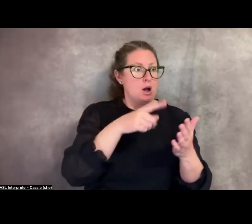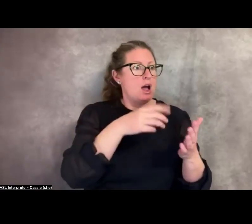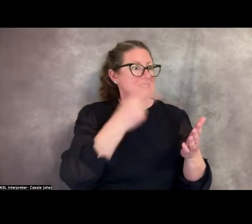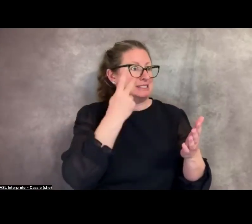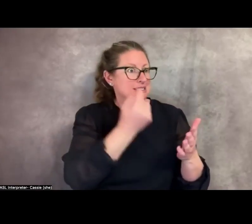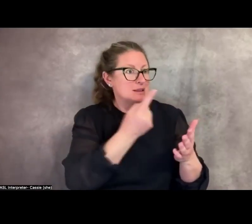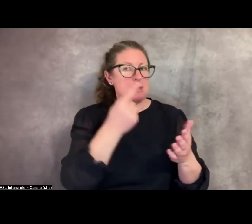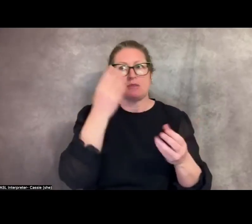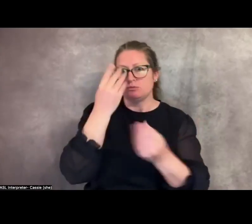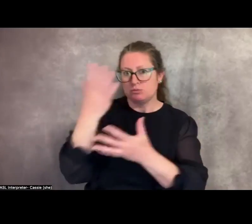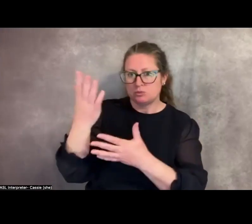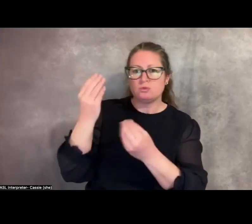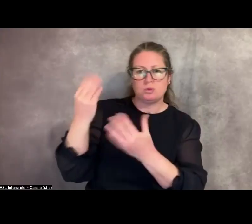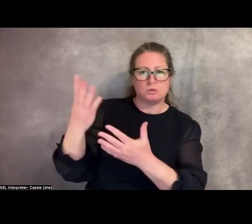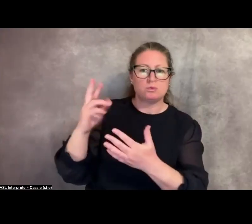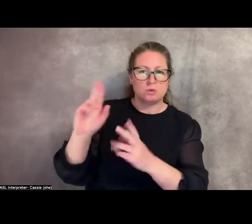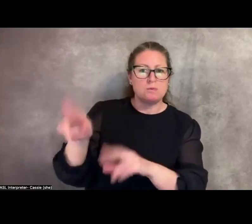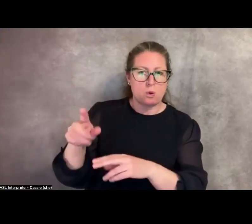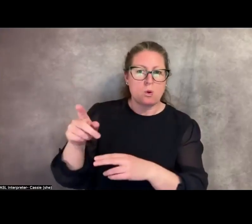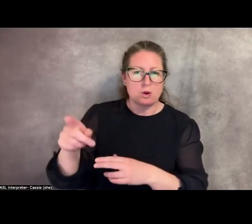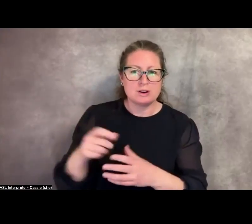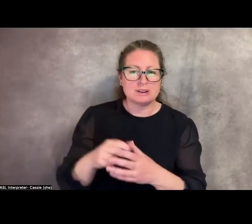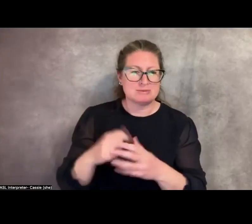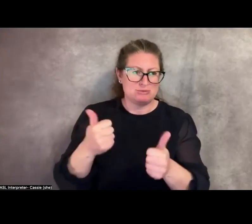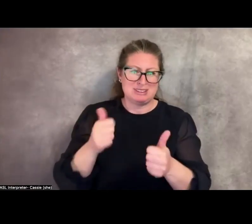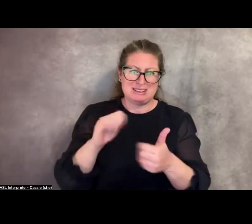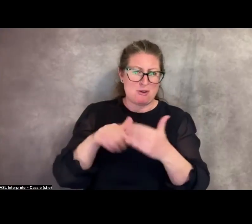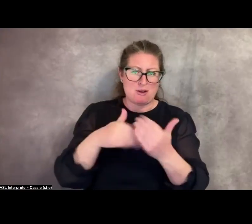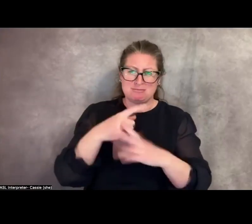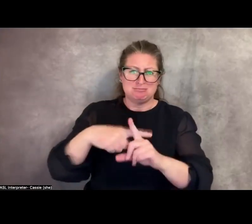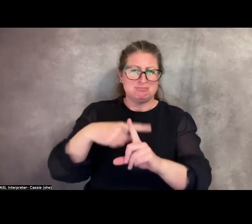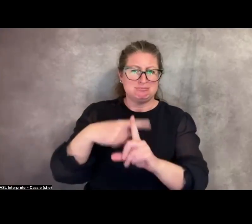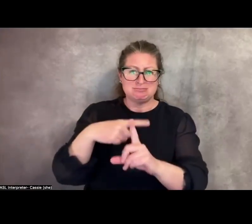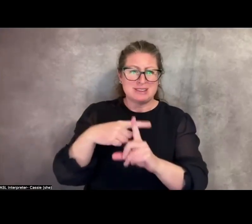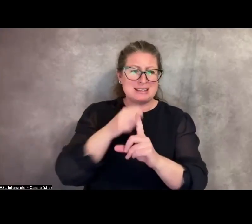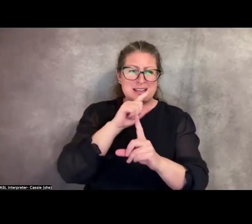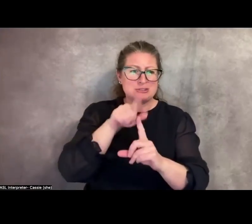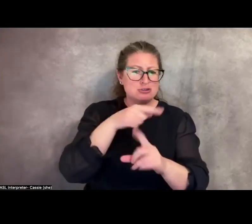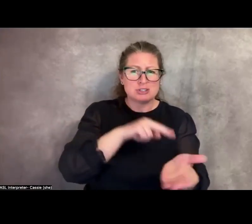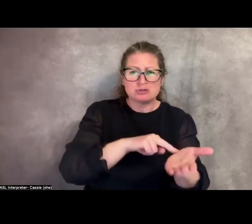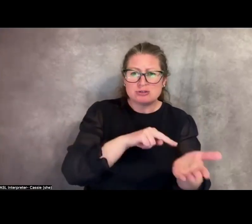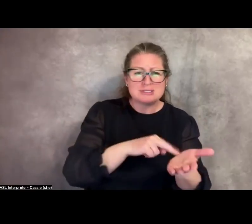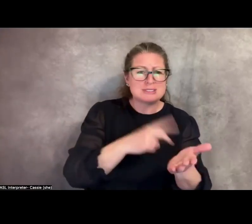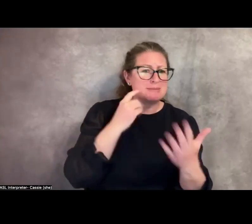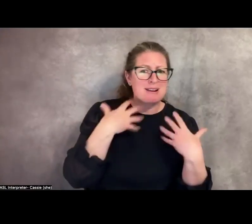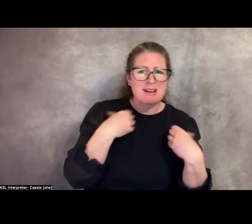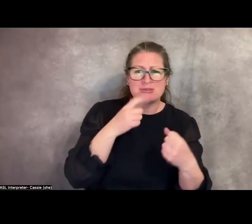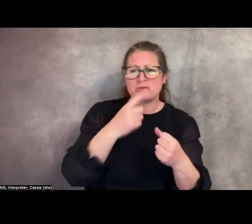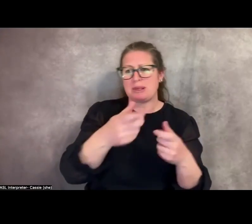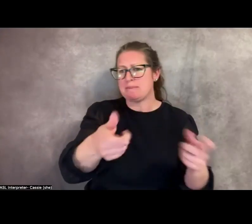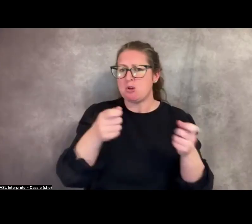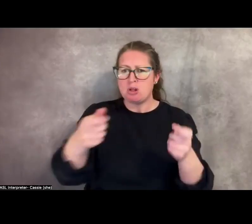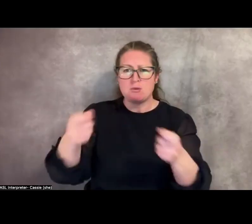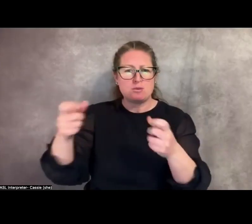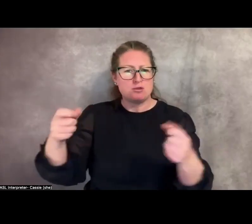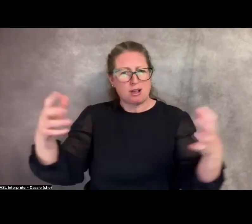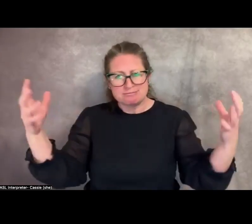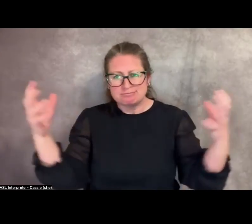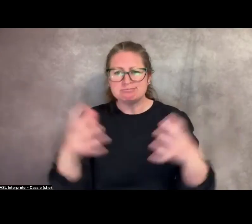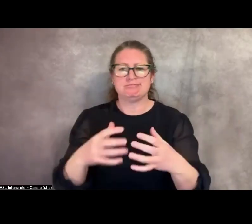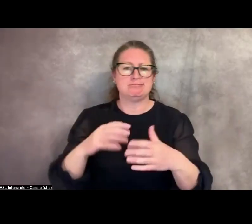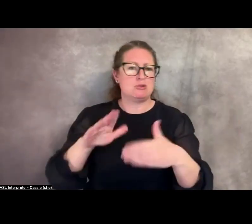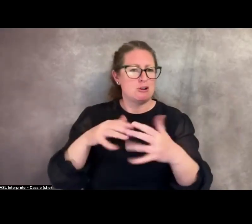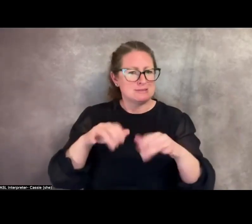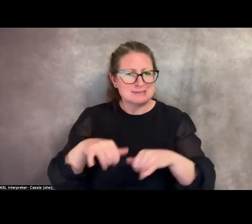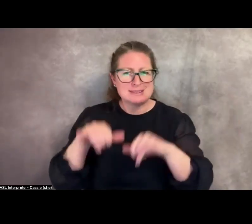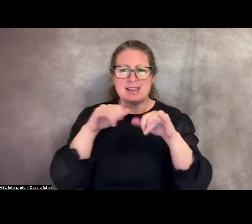us. And it's just been great because it's not just, as I said, the nurses and mental health workers. We're pulling everyone in. And so we're all on the same team. We're all